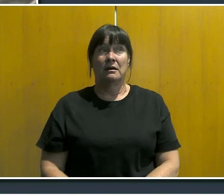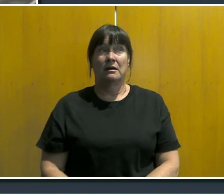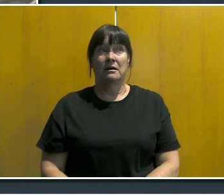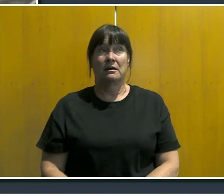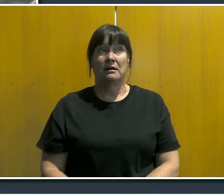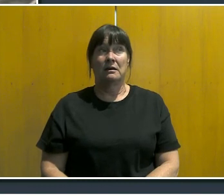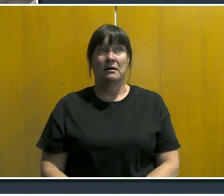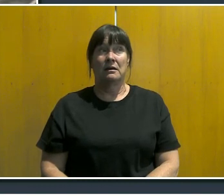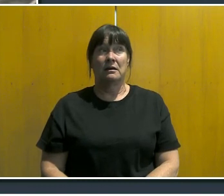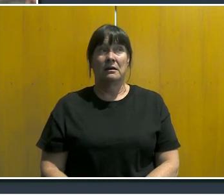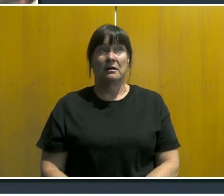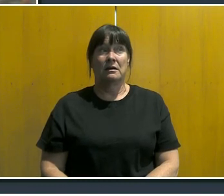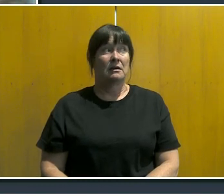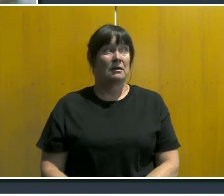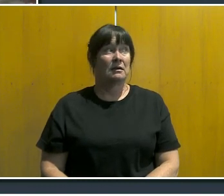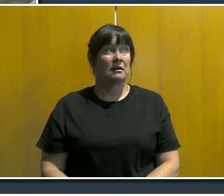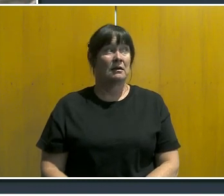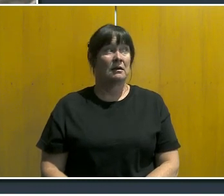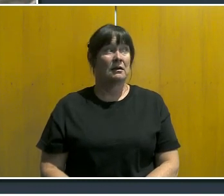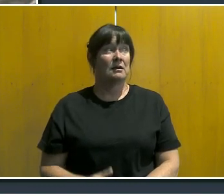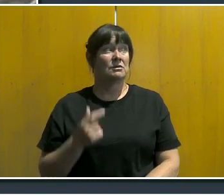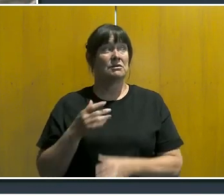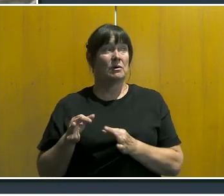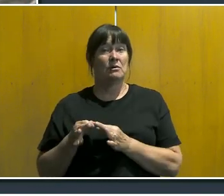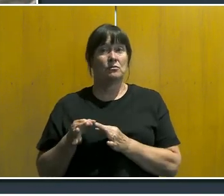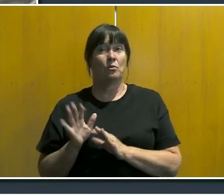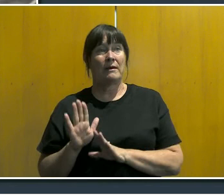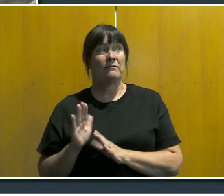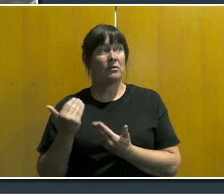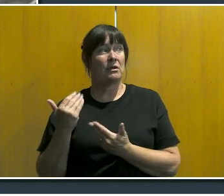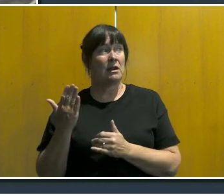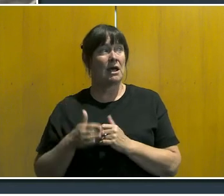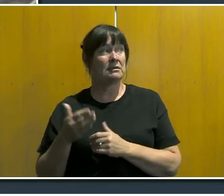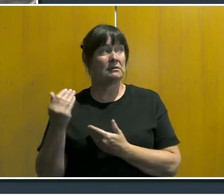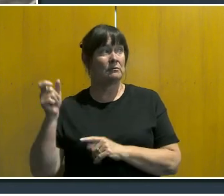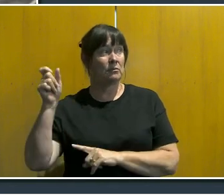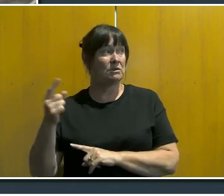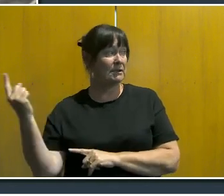a brief adjournment while we wait for our last submitter to arrive.